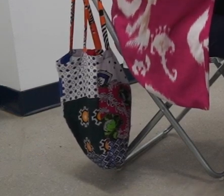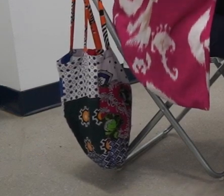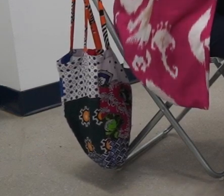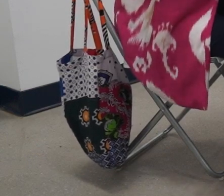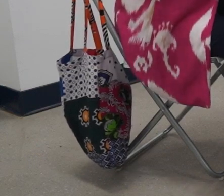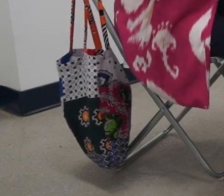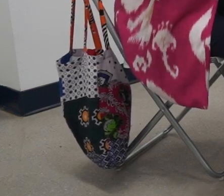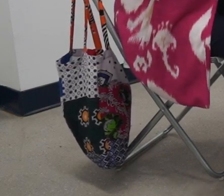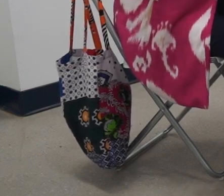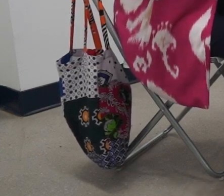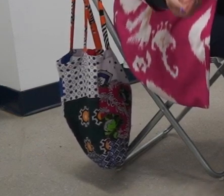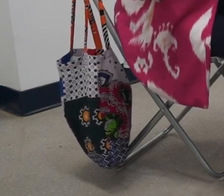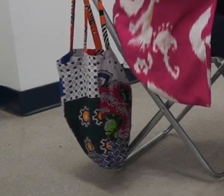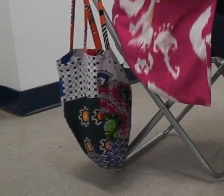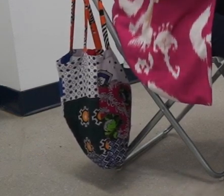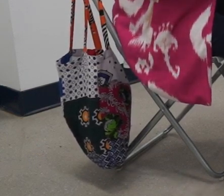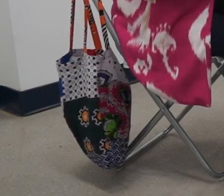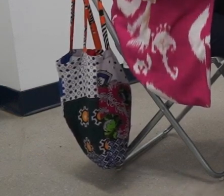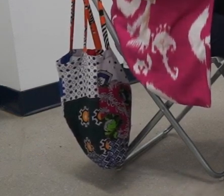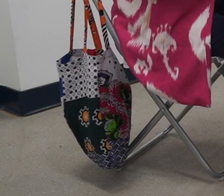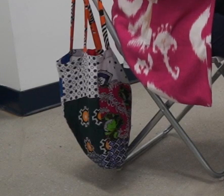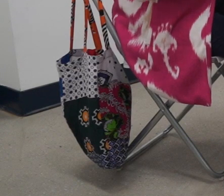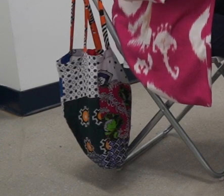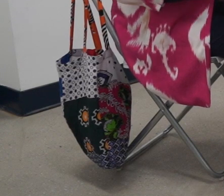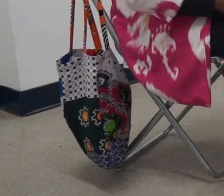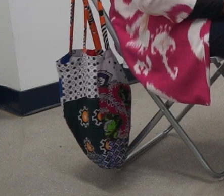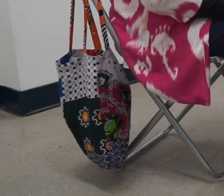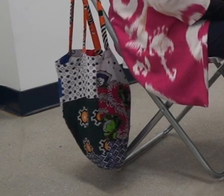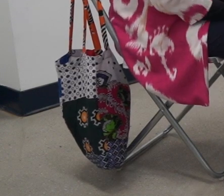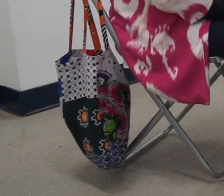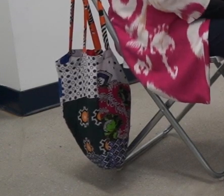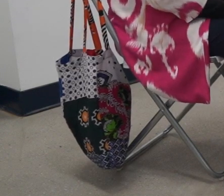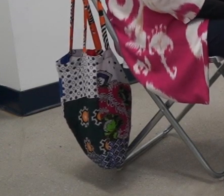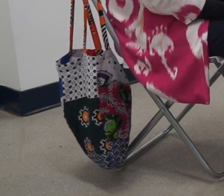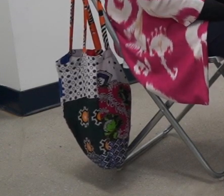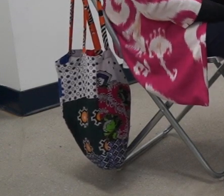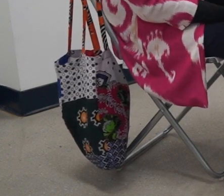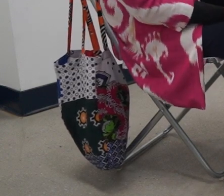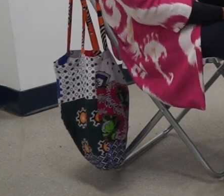we are going to build towards? And solidarity is, I think, a wonderful way of thinking about